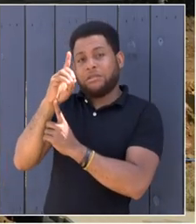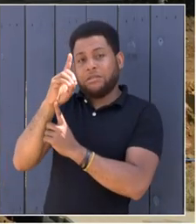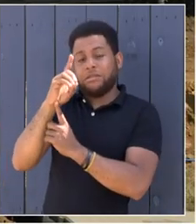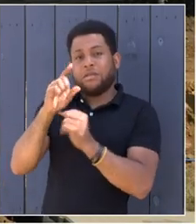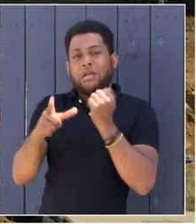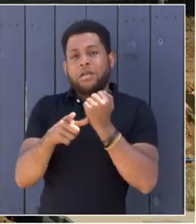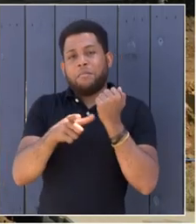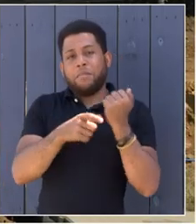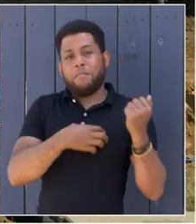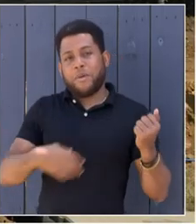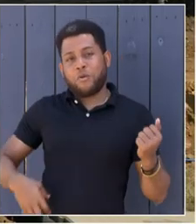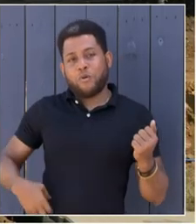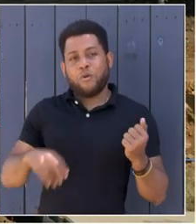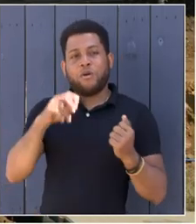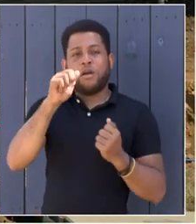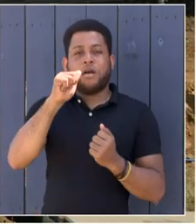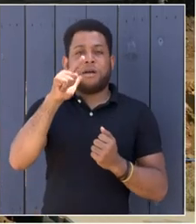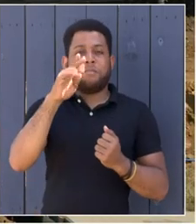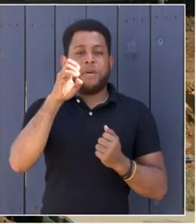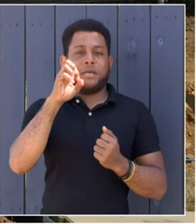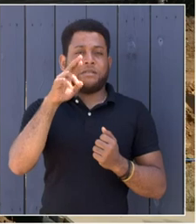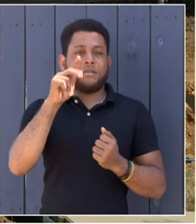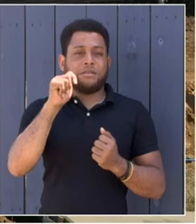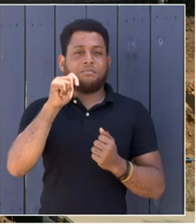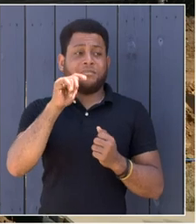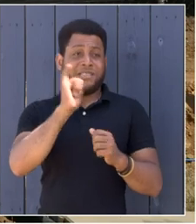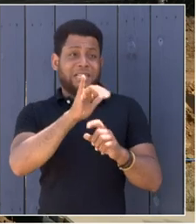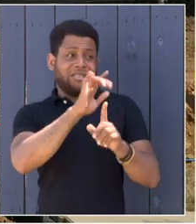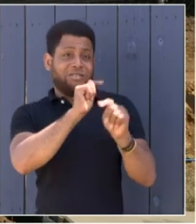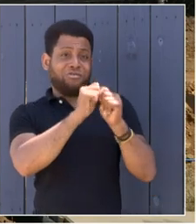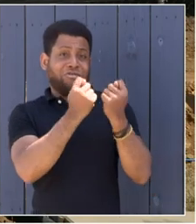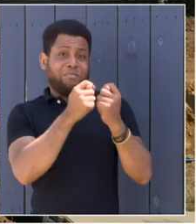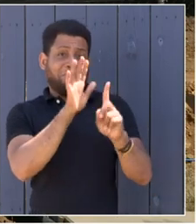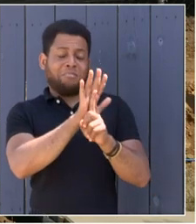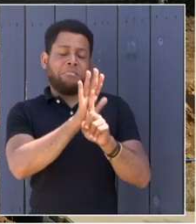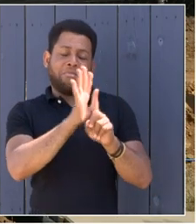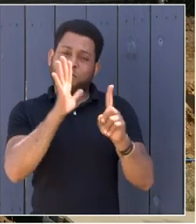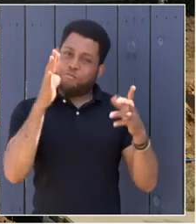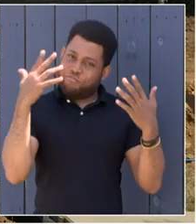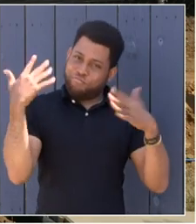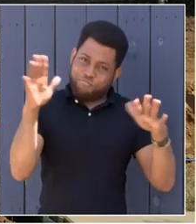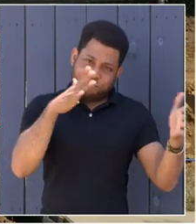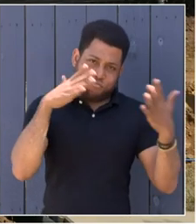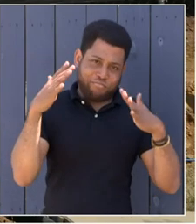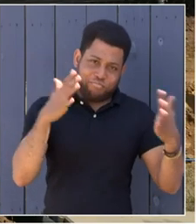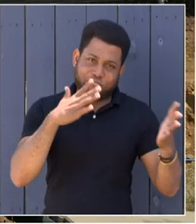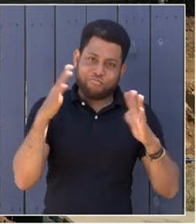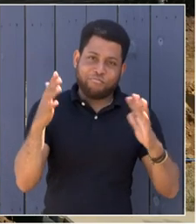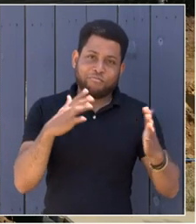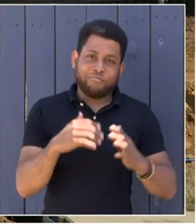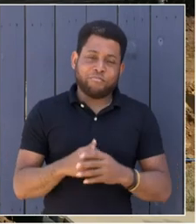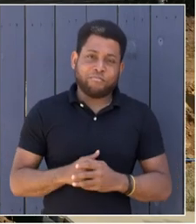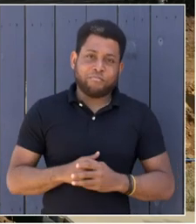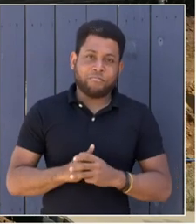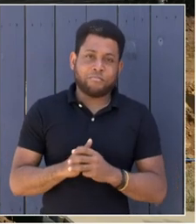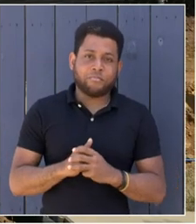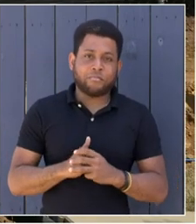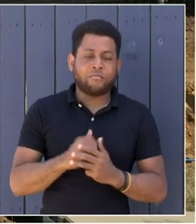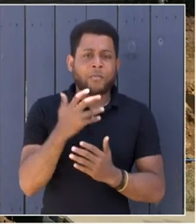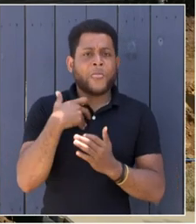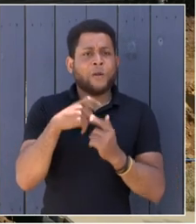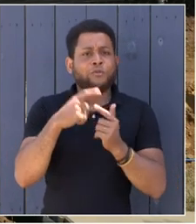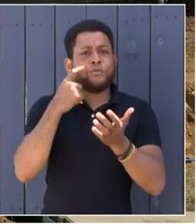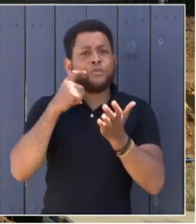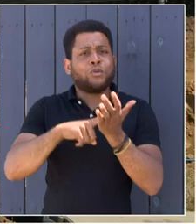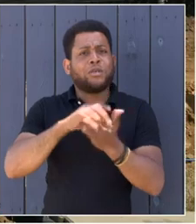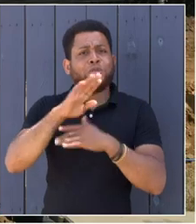led by Deputy Mayor Nina Albert. I have to take a moment just to acknowledge all of the